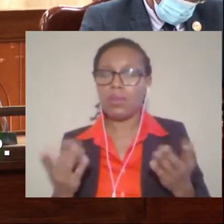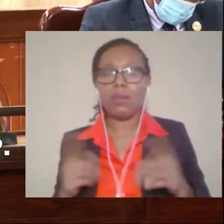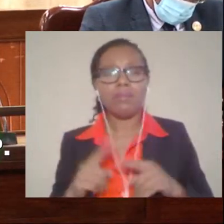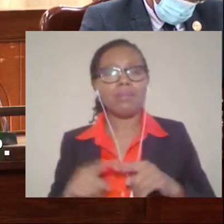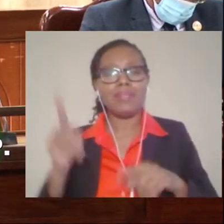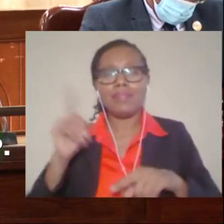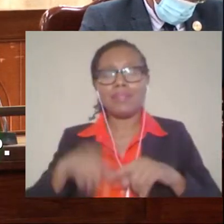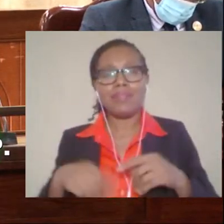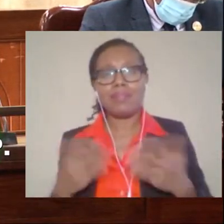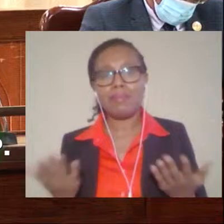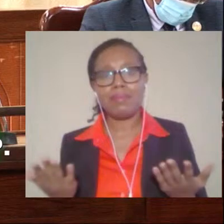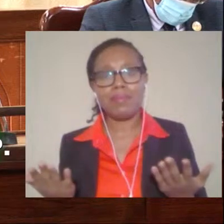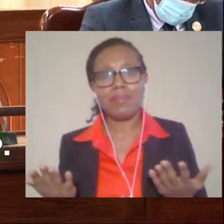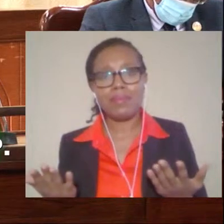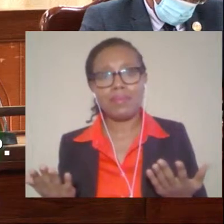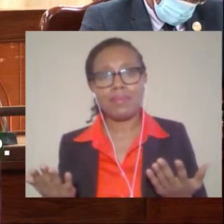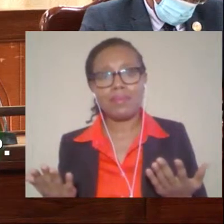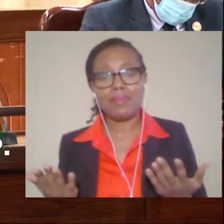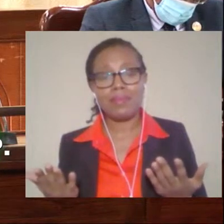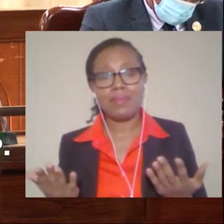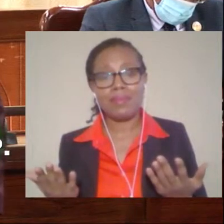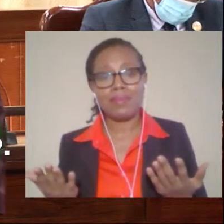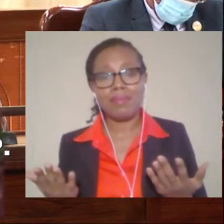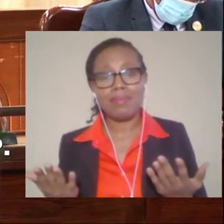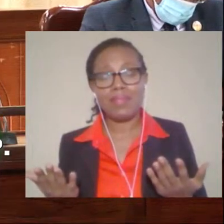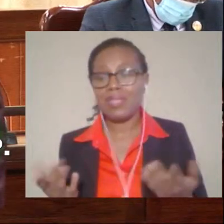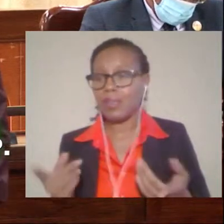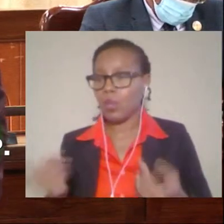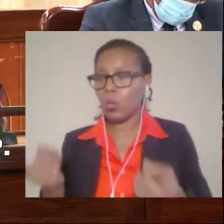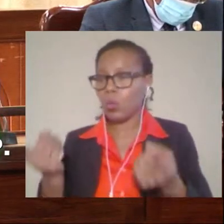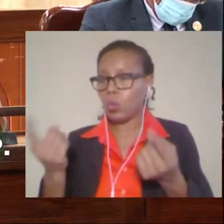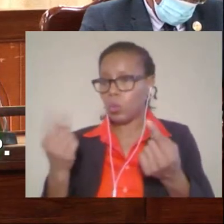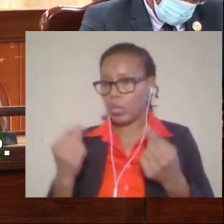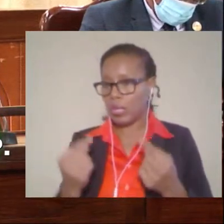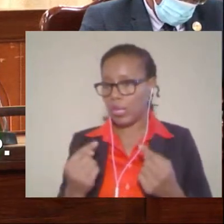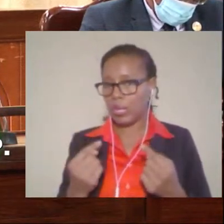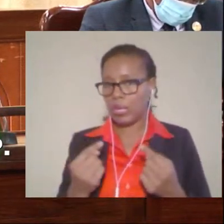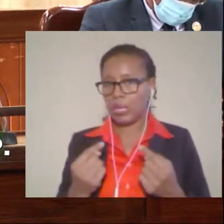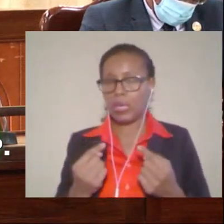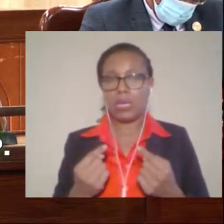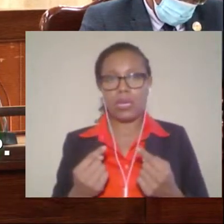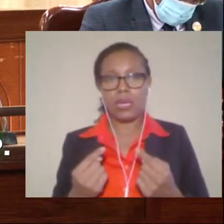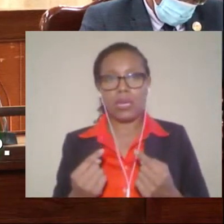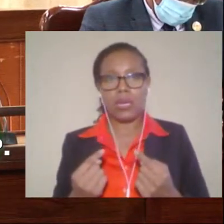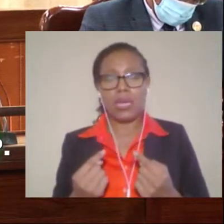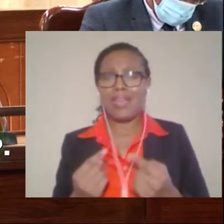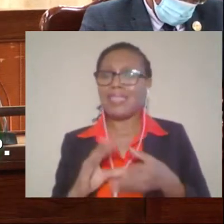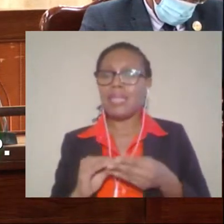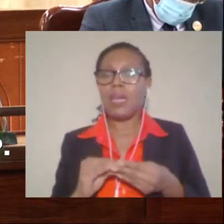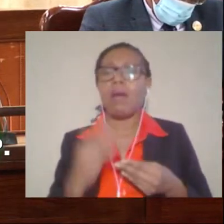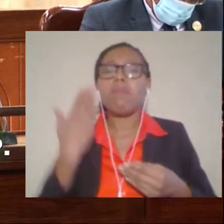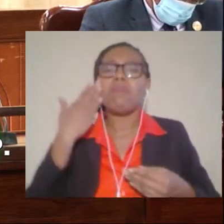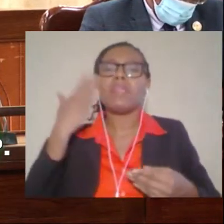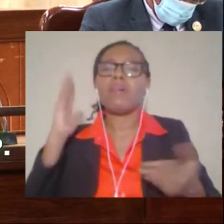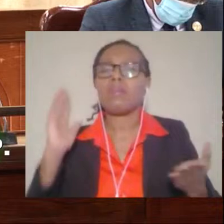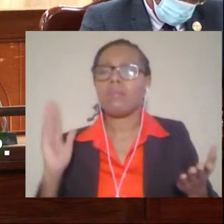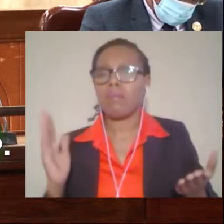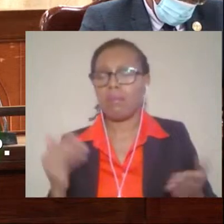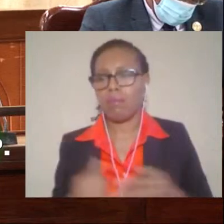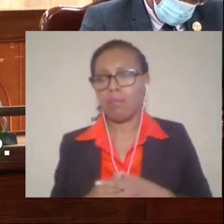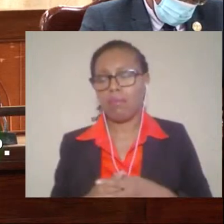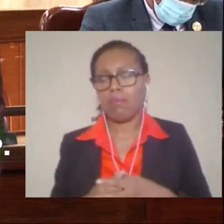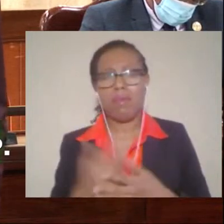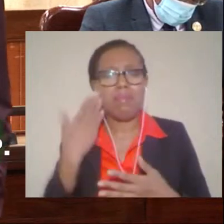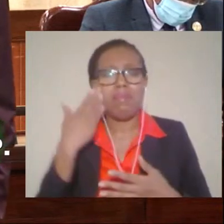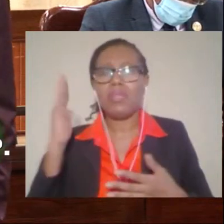When you come here, Mr. Speaker, you can't say I don't know things like that. And then you